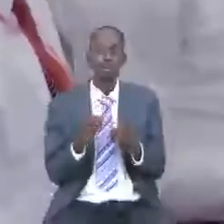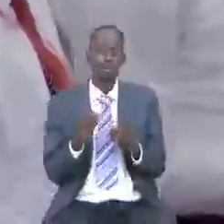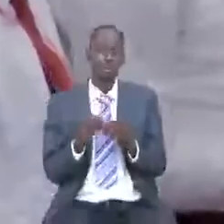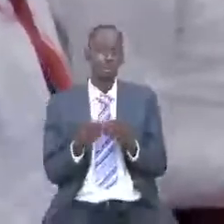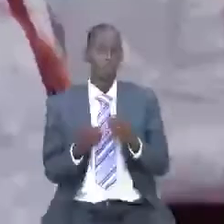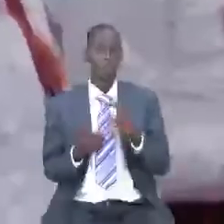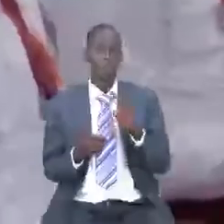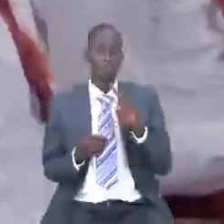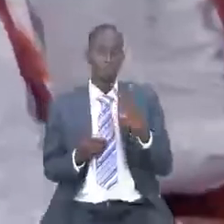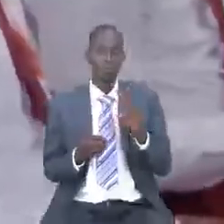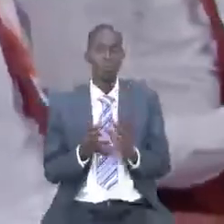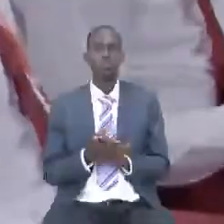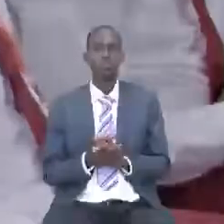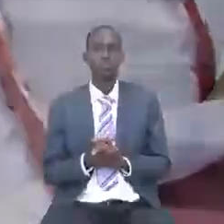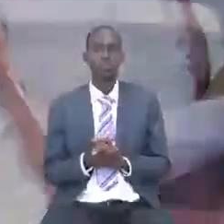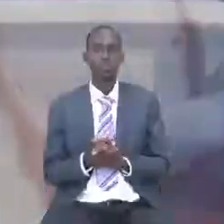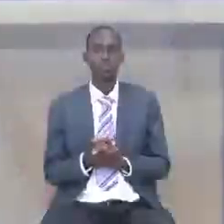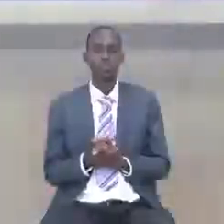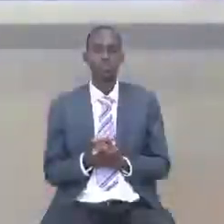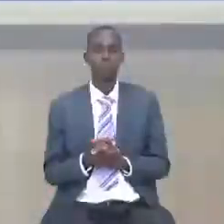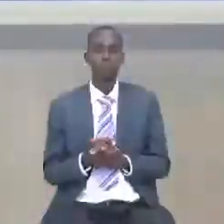Number two, we're looking at